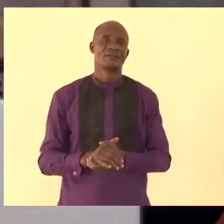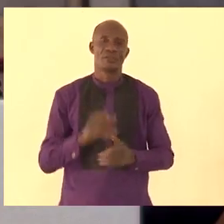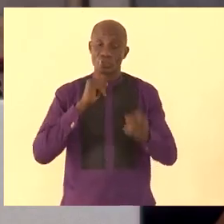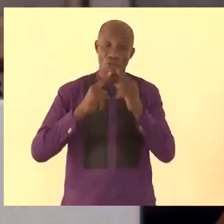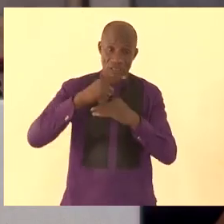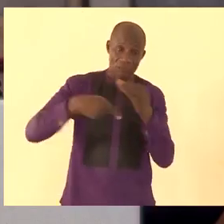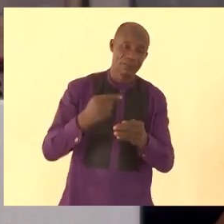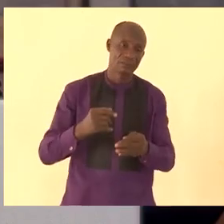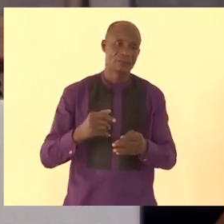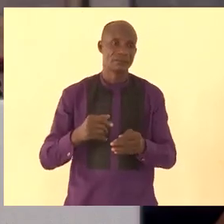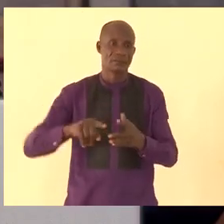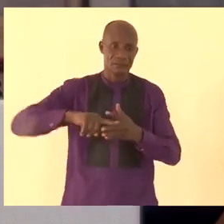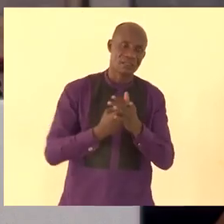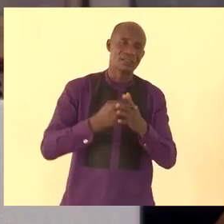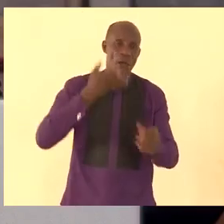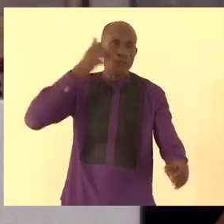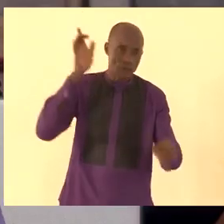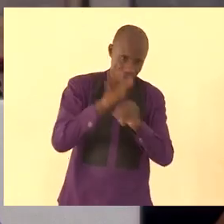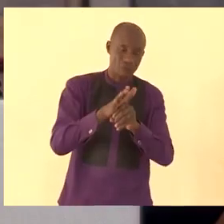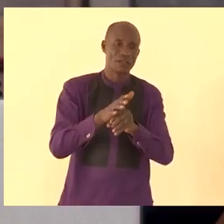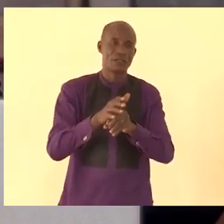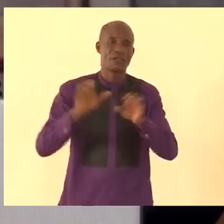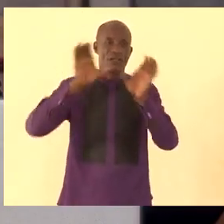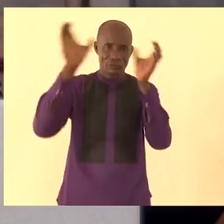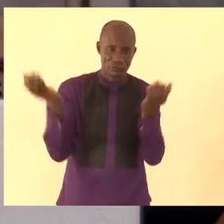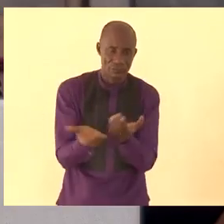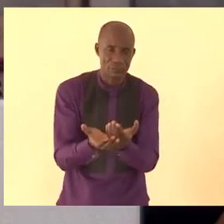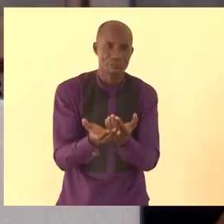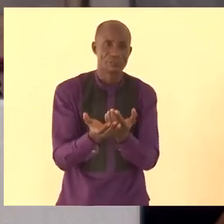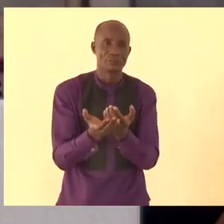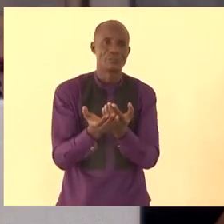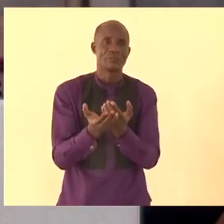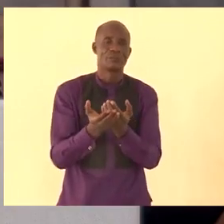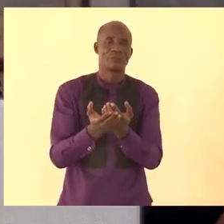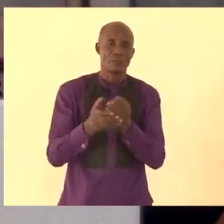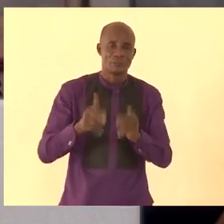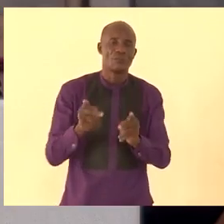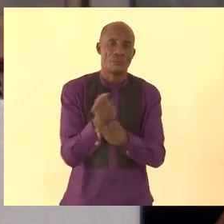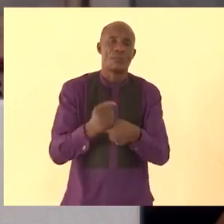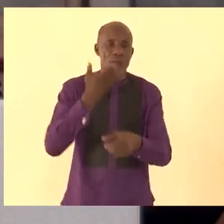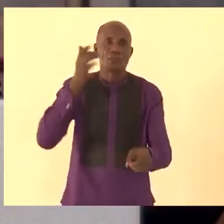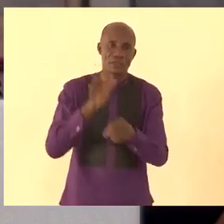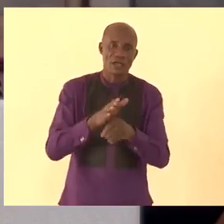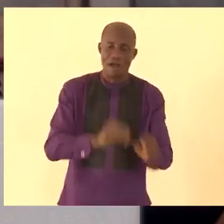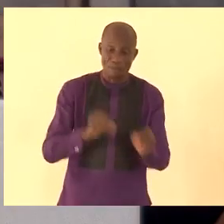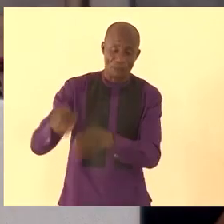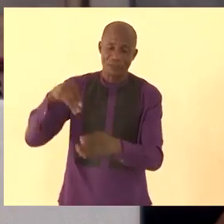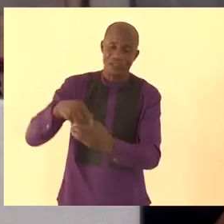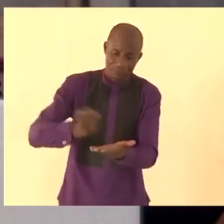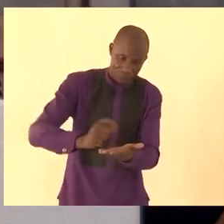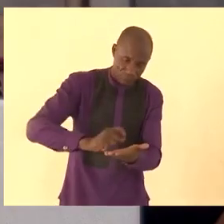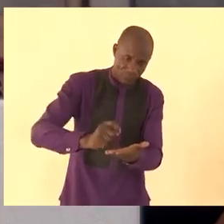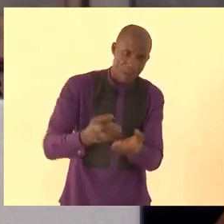And when I talk about our starting a covenant community and that people will actually make a commitment about how they are going to live their Christian life and put it in